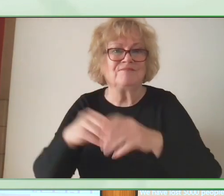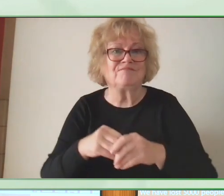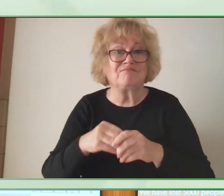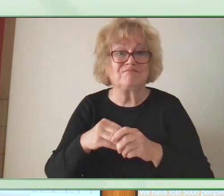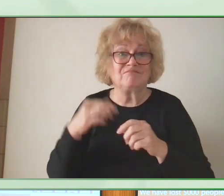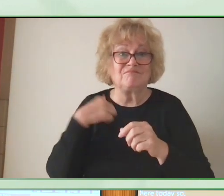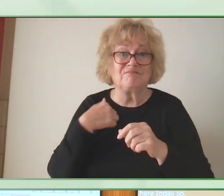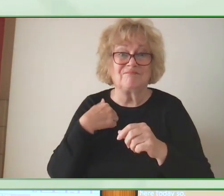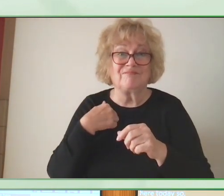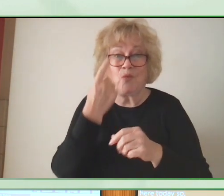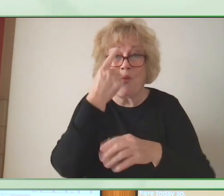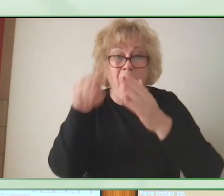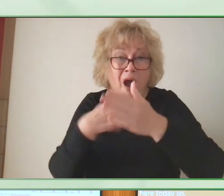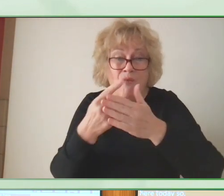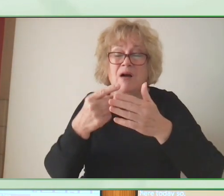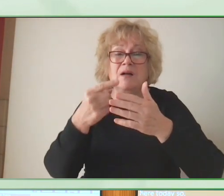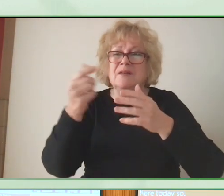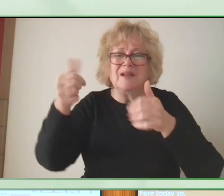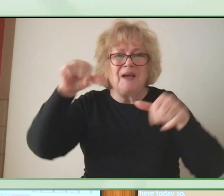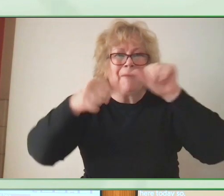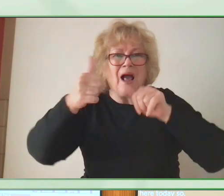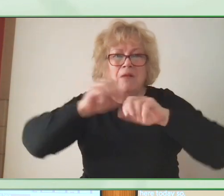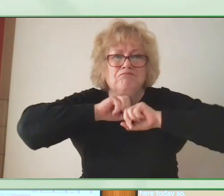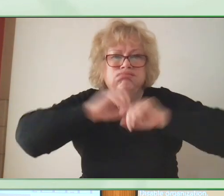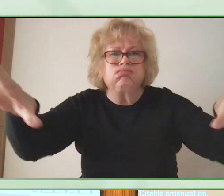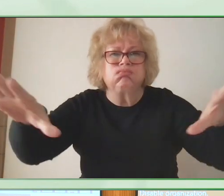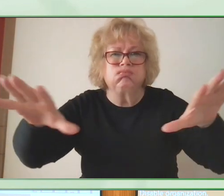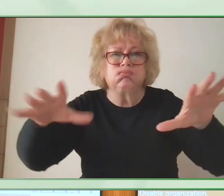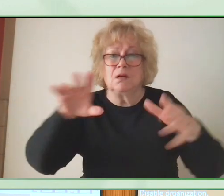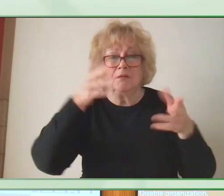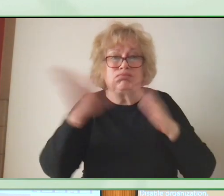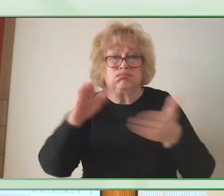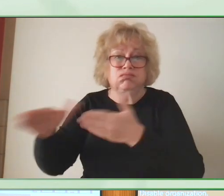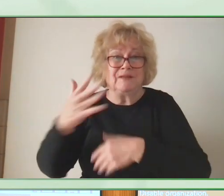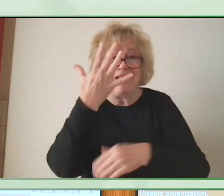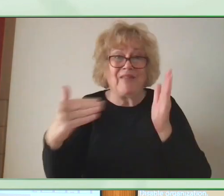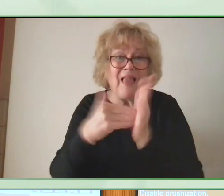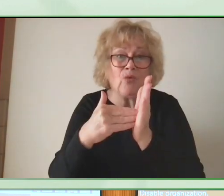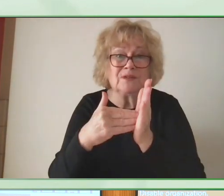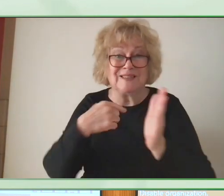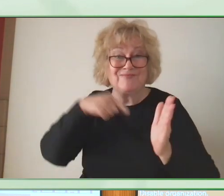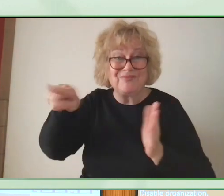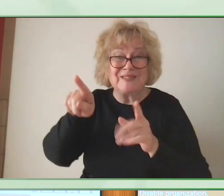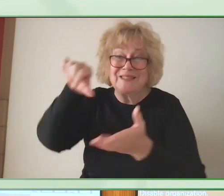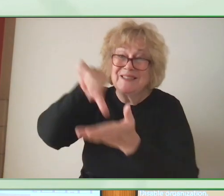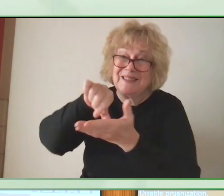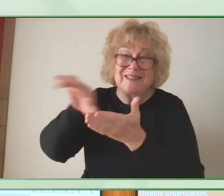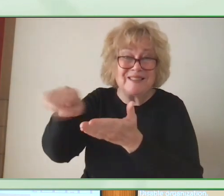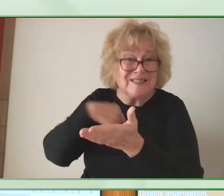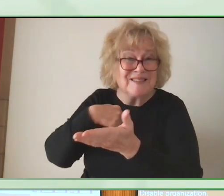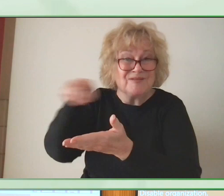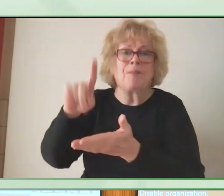Halabja Disabled Organization has some mission and vision. As we found this organization